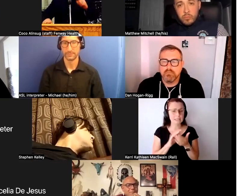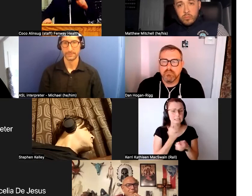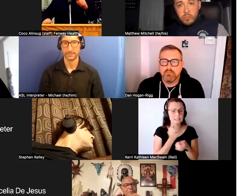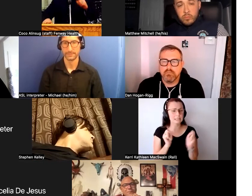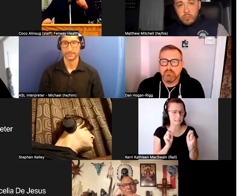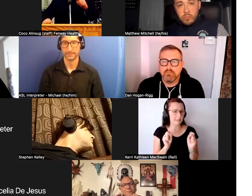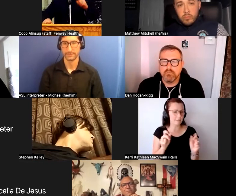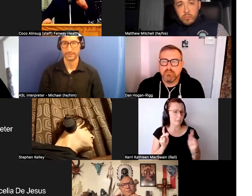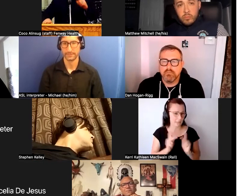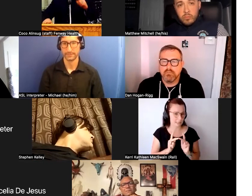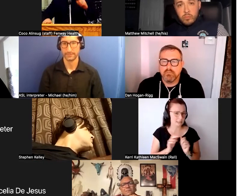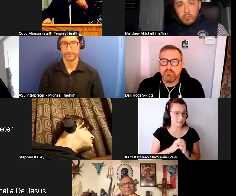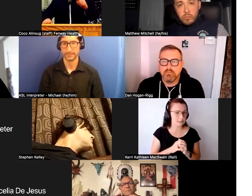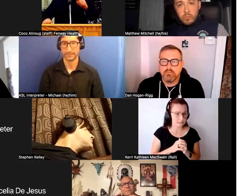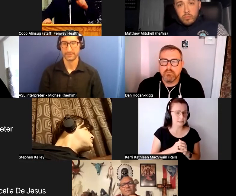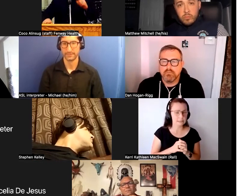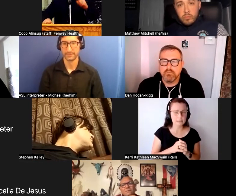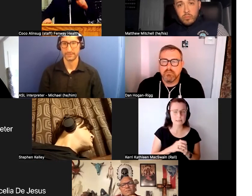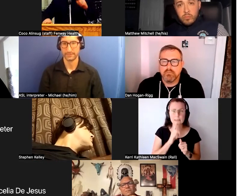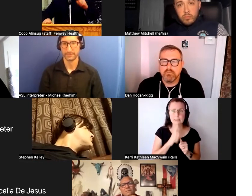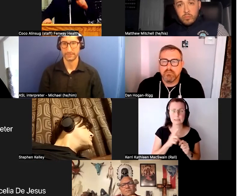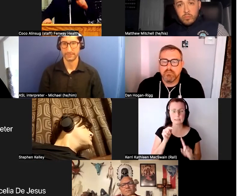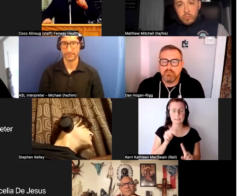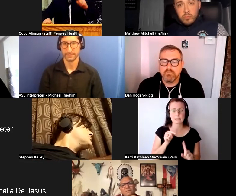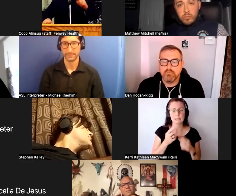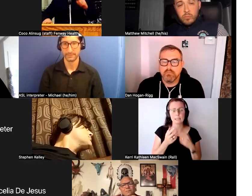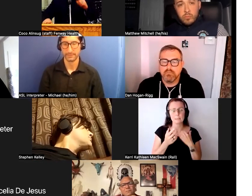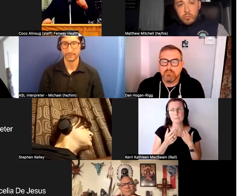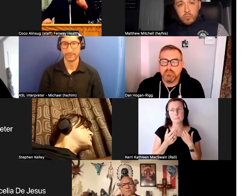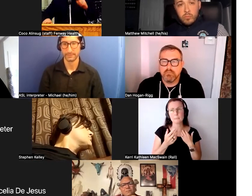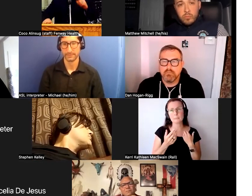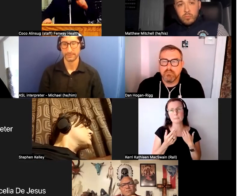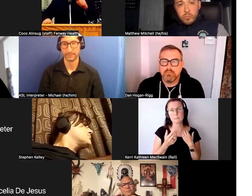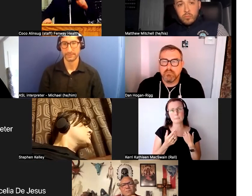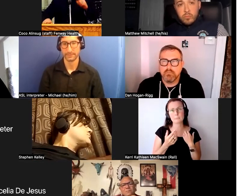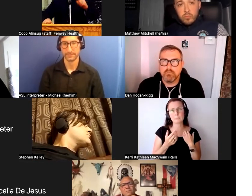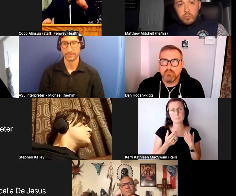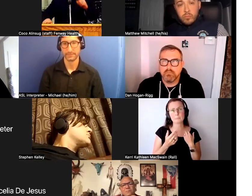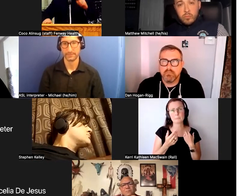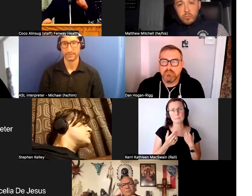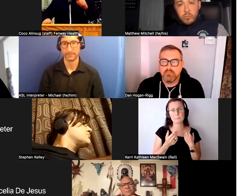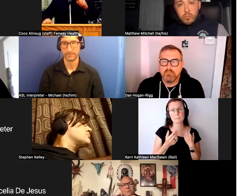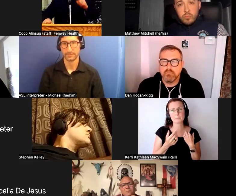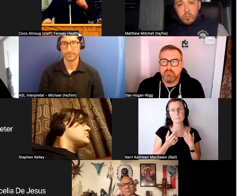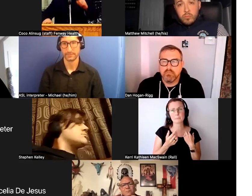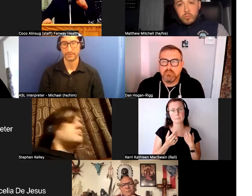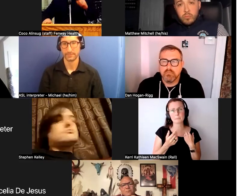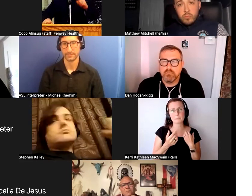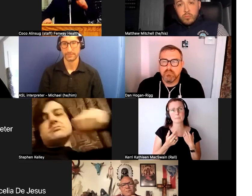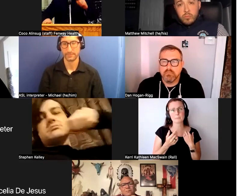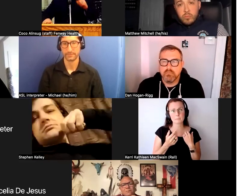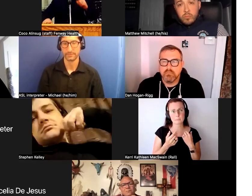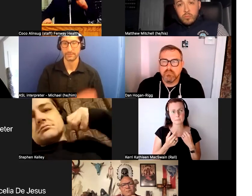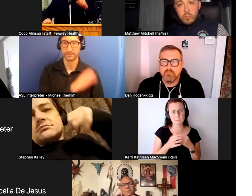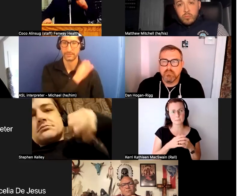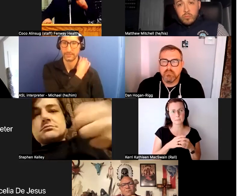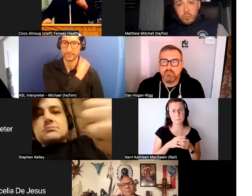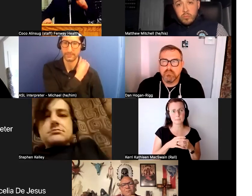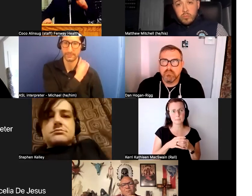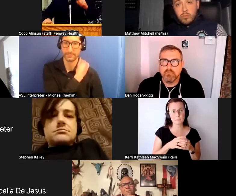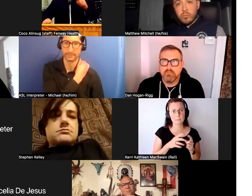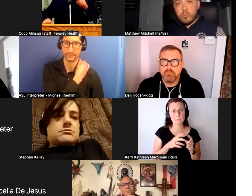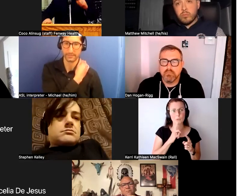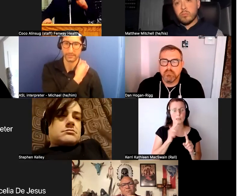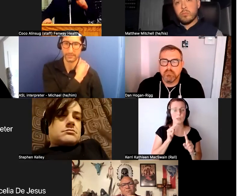like, because number one, we've always talked about the fact that the number one thing that we want to open these sites for is because it saves